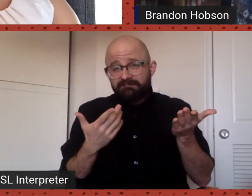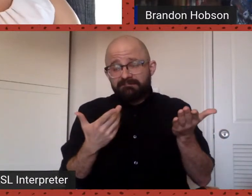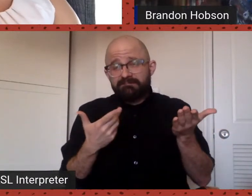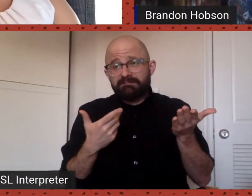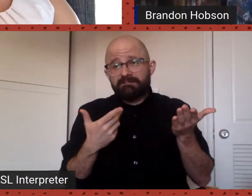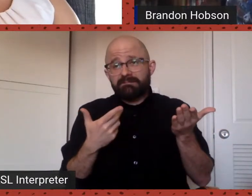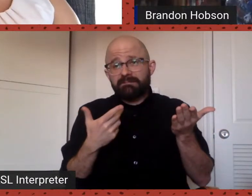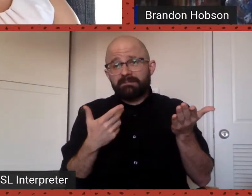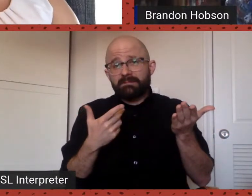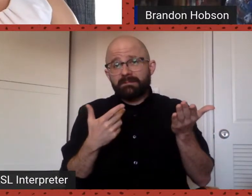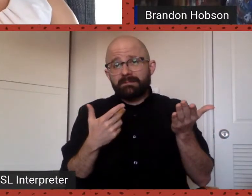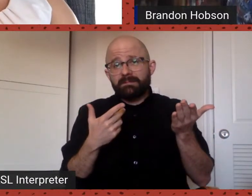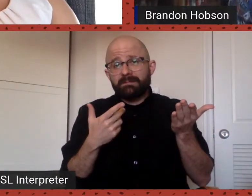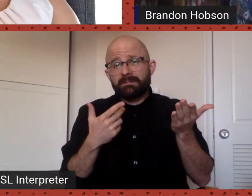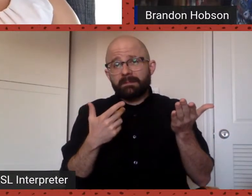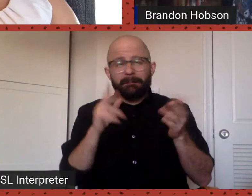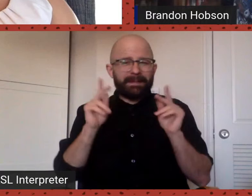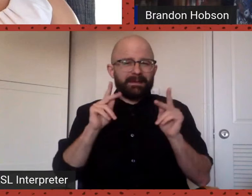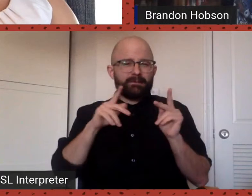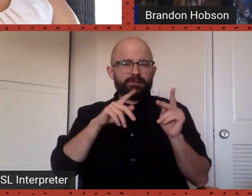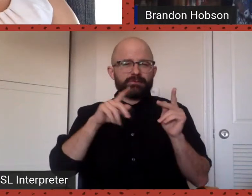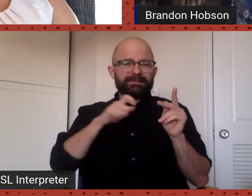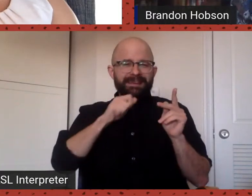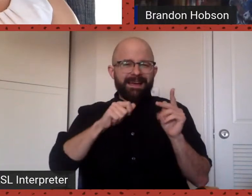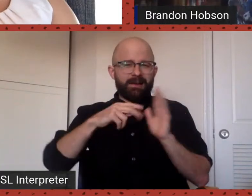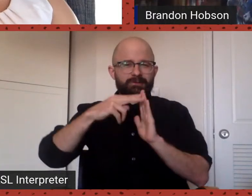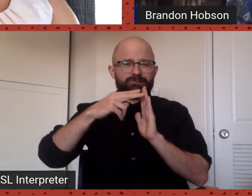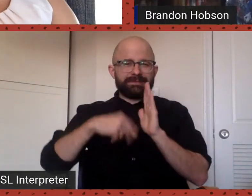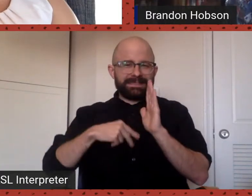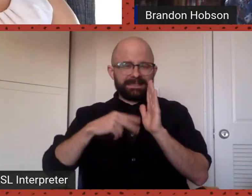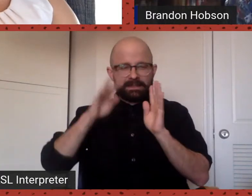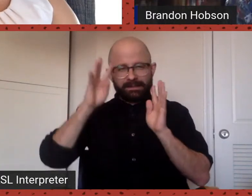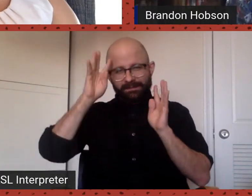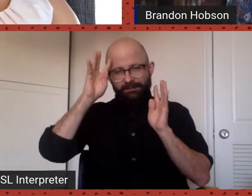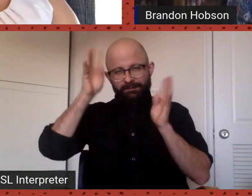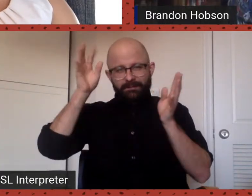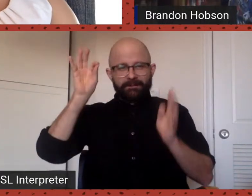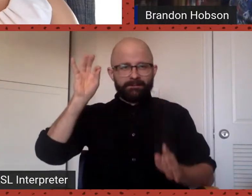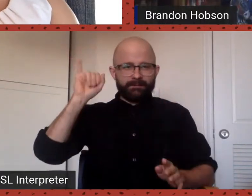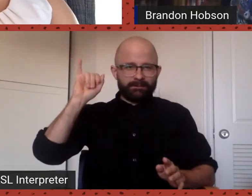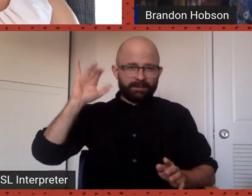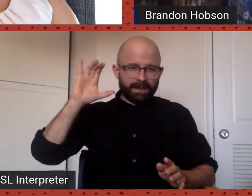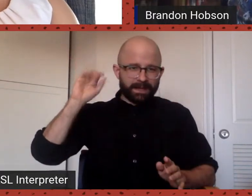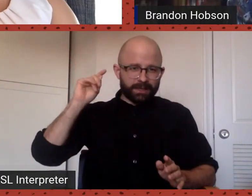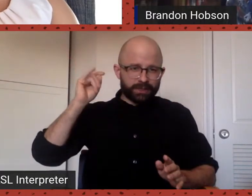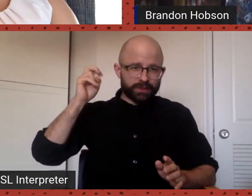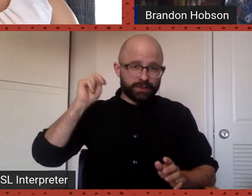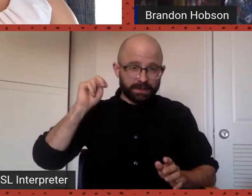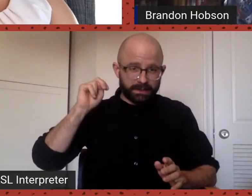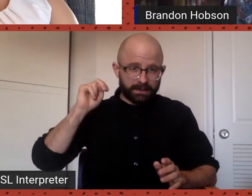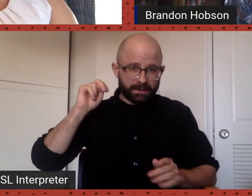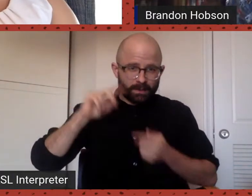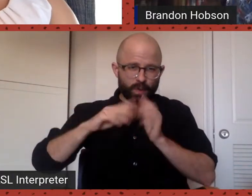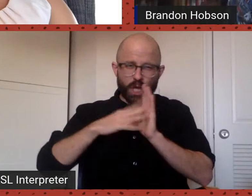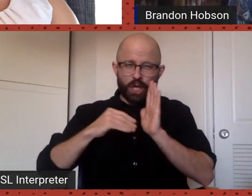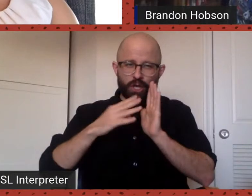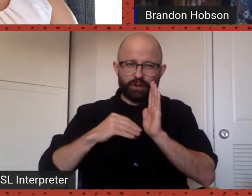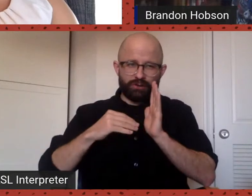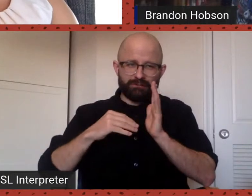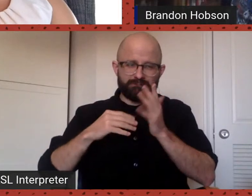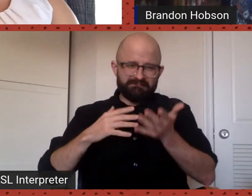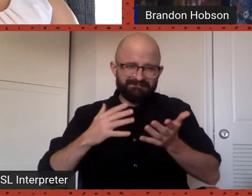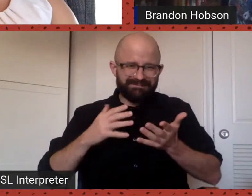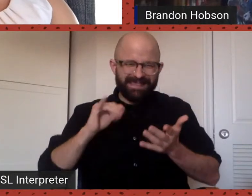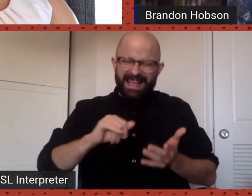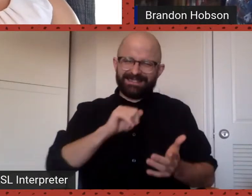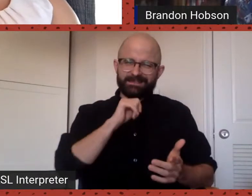it shouldn't really, people shouldn't read fiction to learn. That's what nonfiction is for, right? I mean,